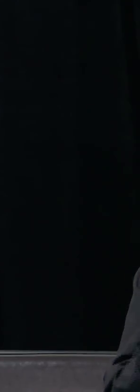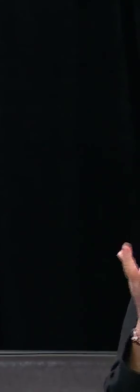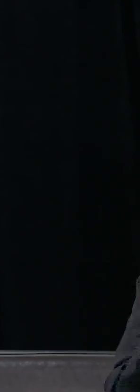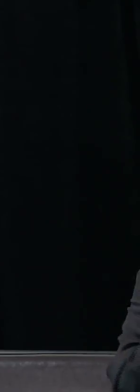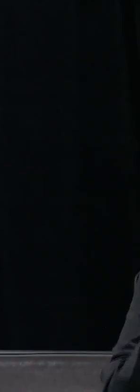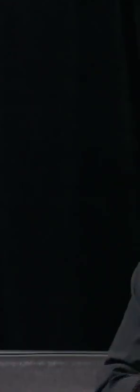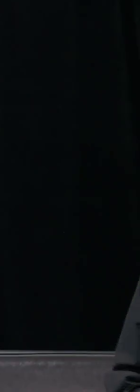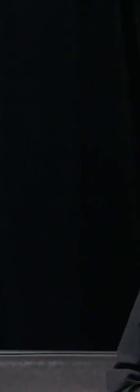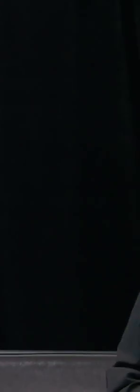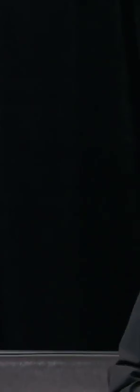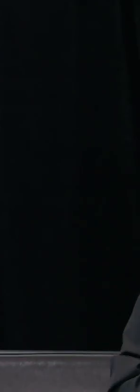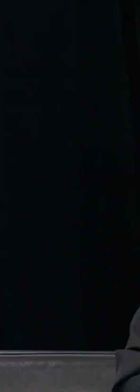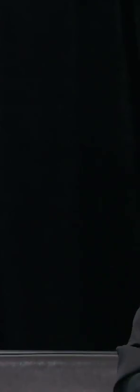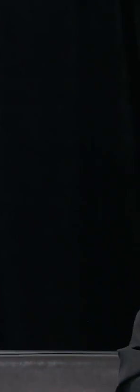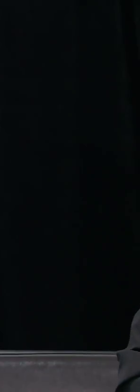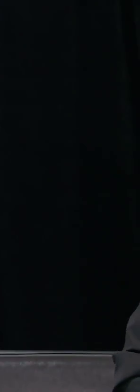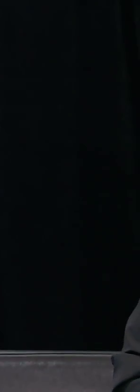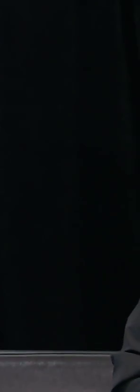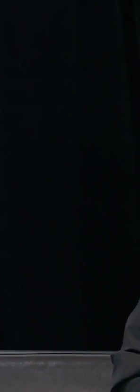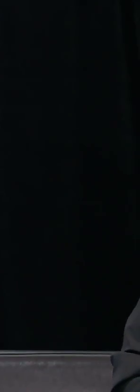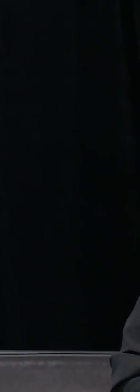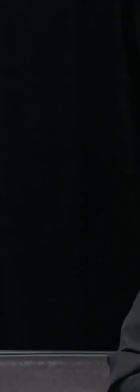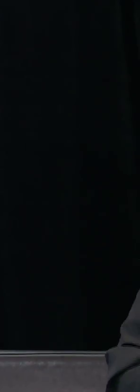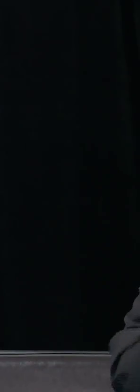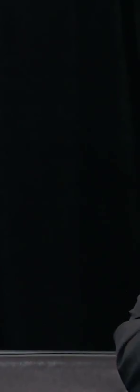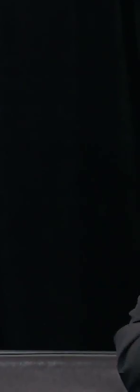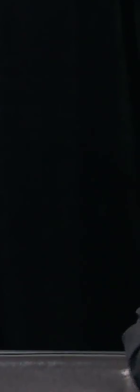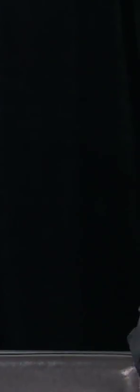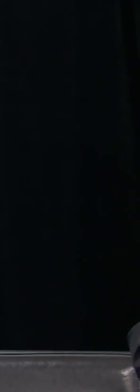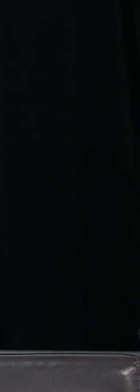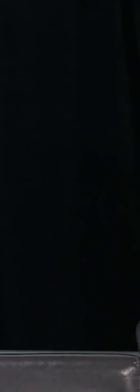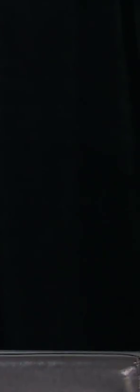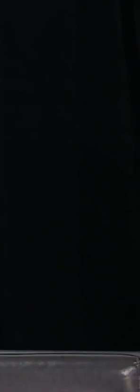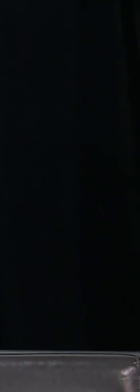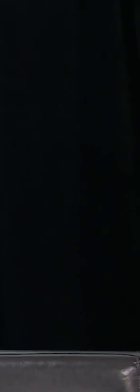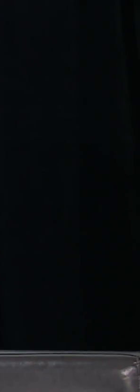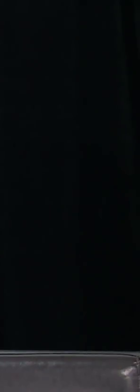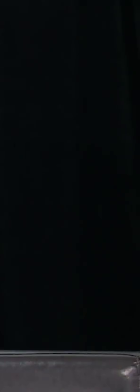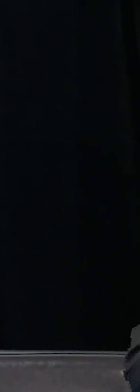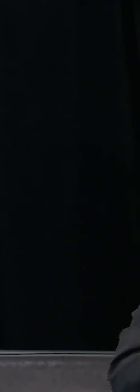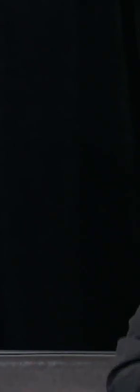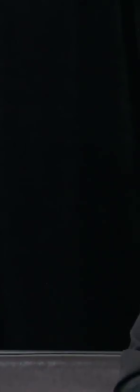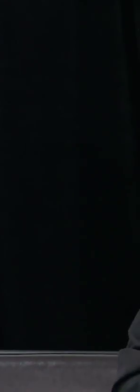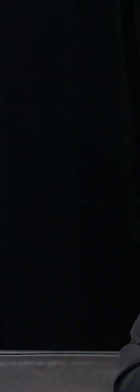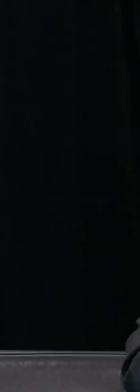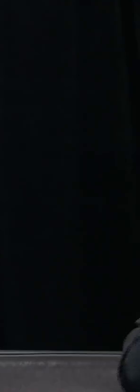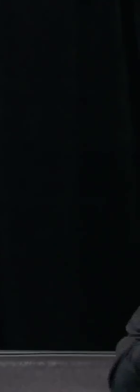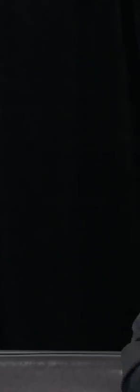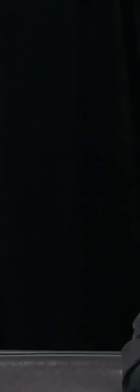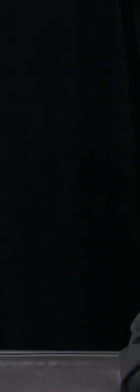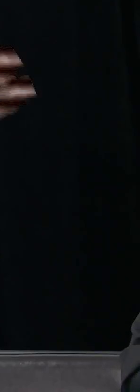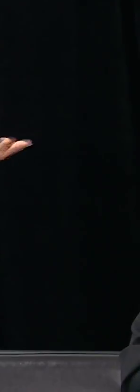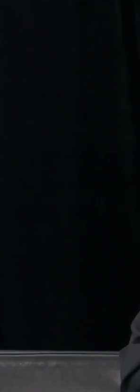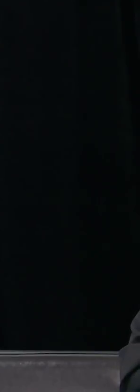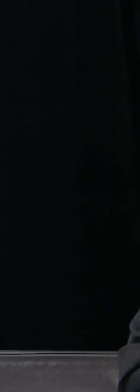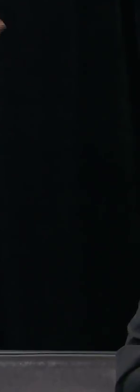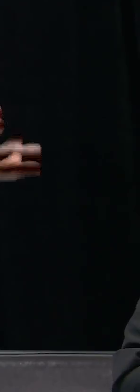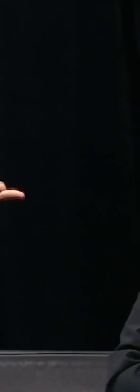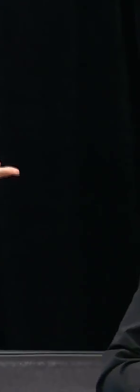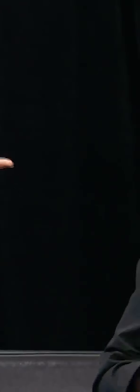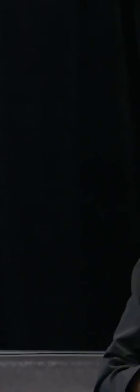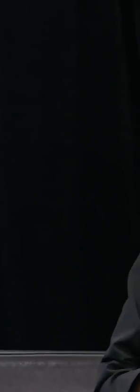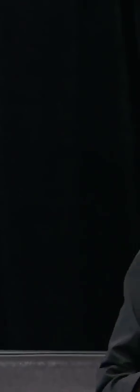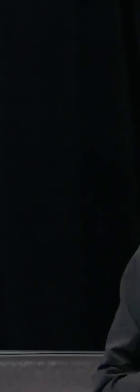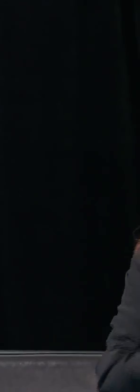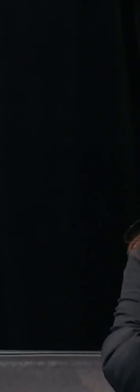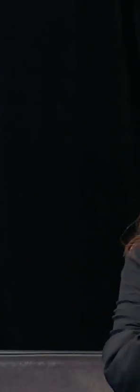people and they use it more than 5 hours a month, which is very likely, then it's just $1 a day. So from $100 an